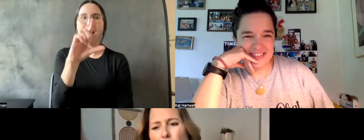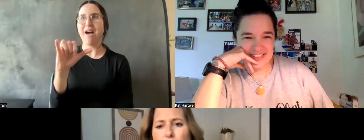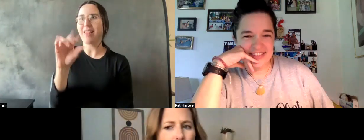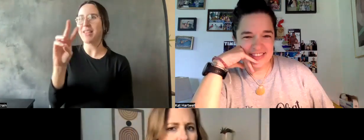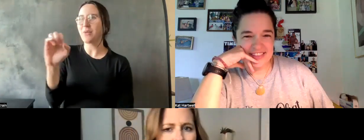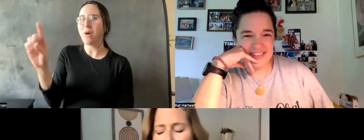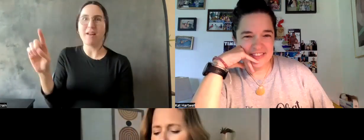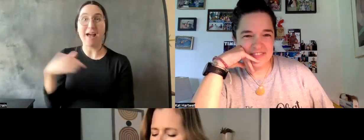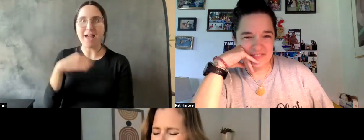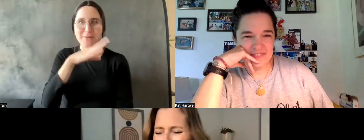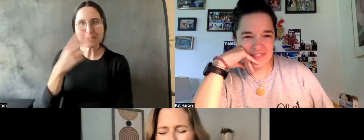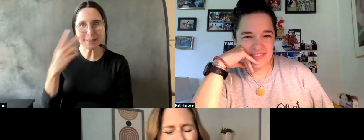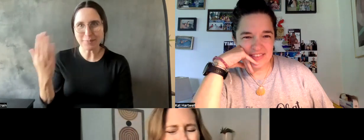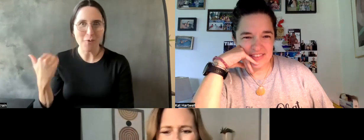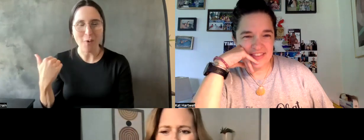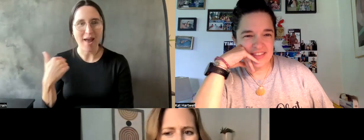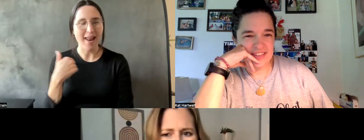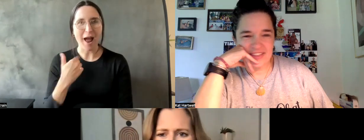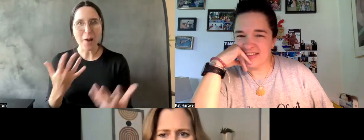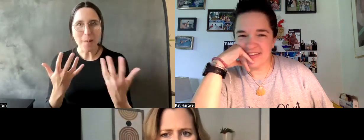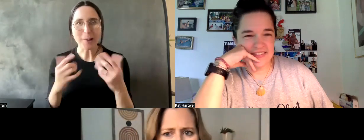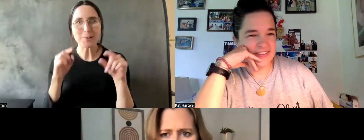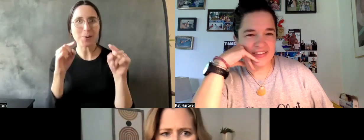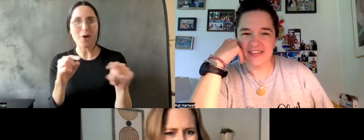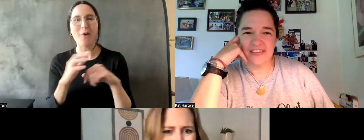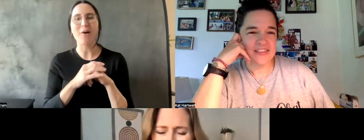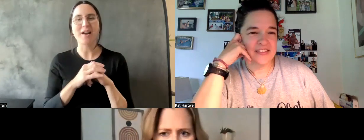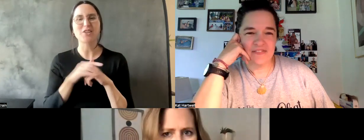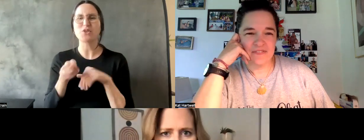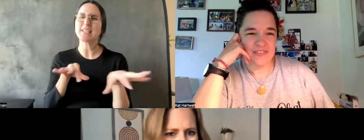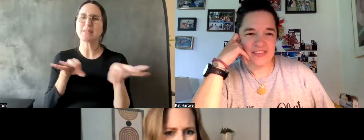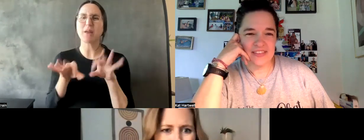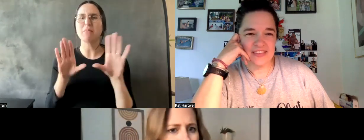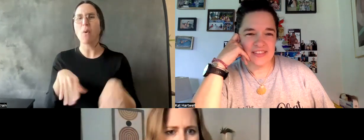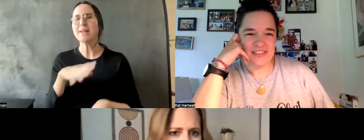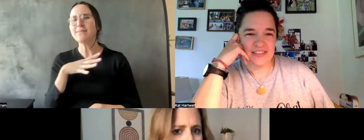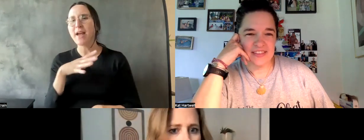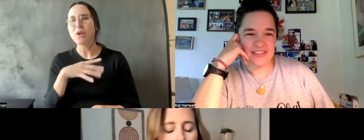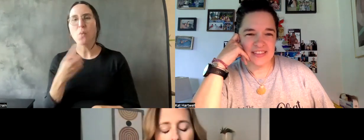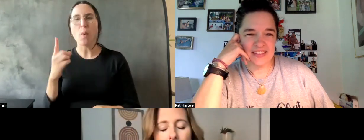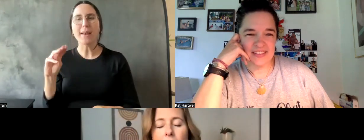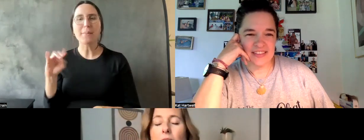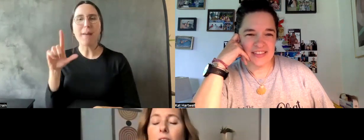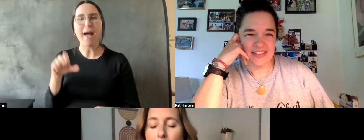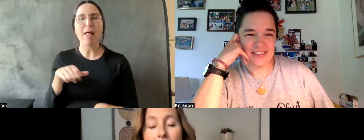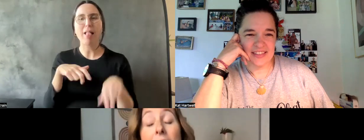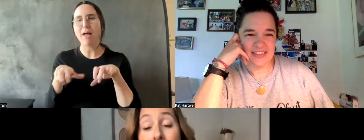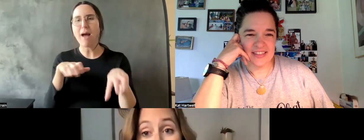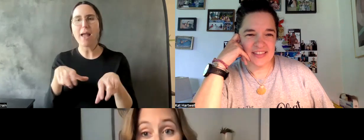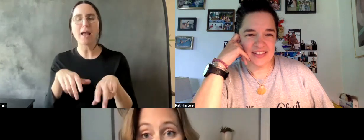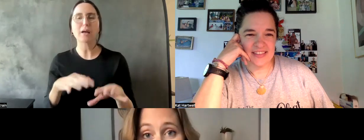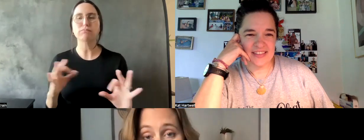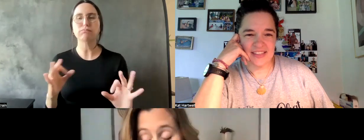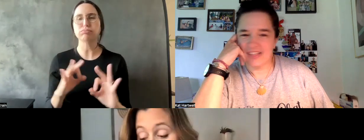goes, it's just like a mile hike. It's nothing. Like, it's not a big deal.